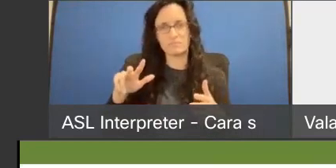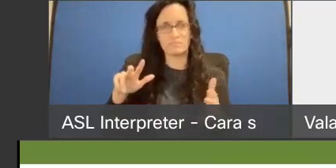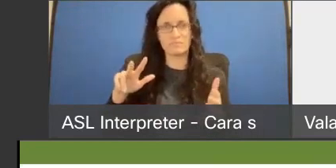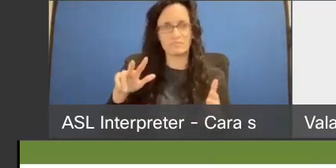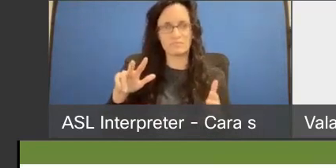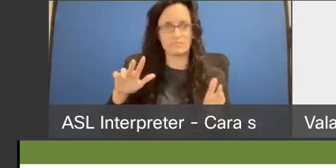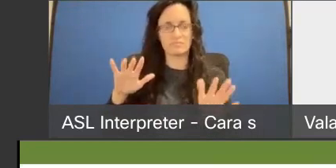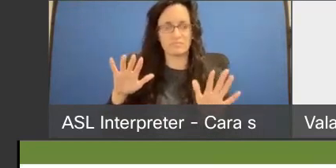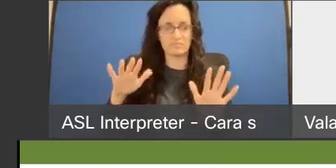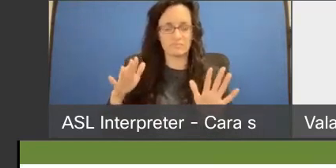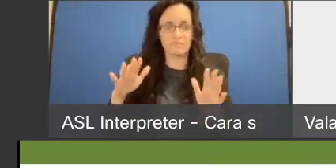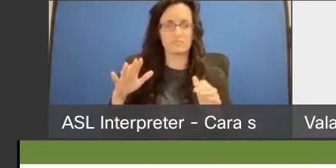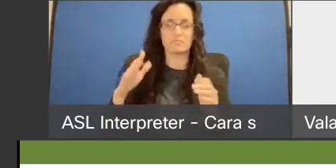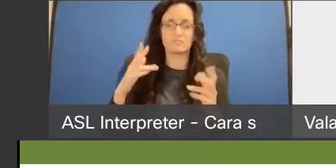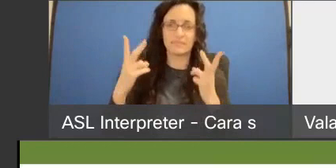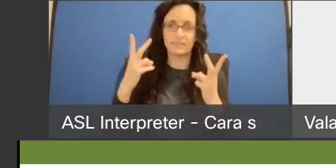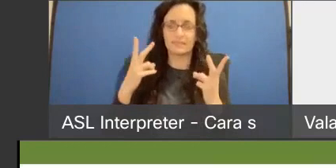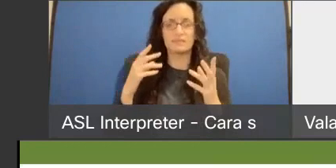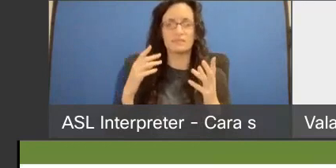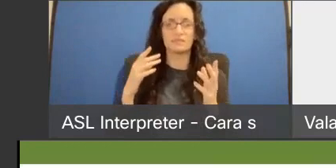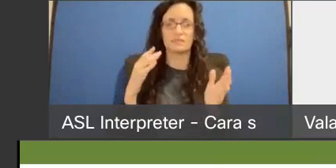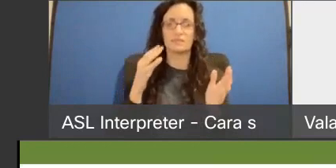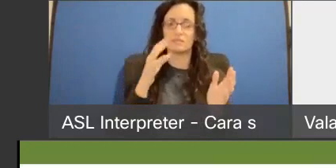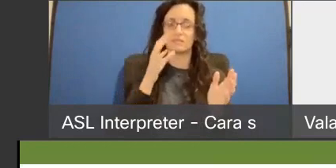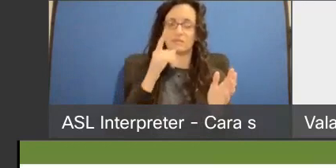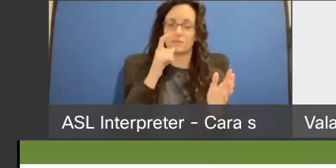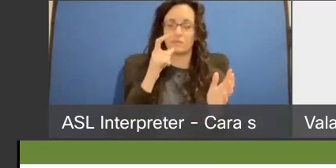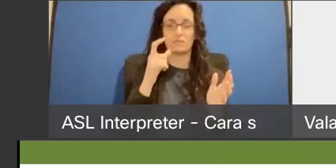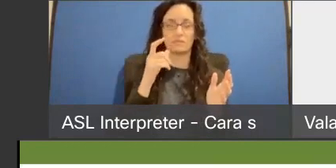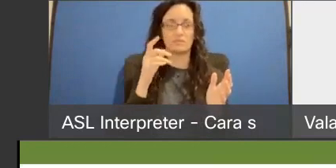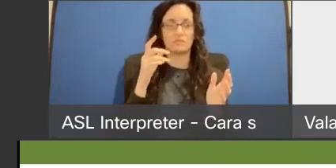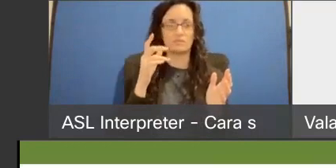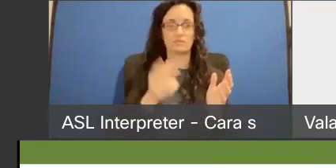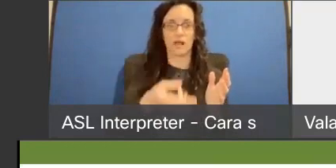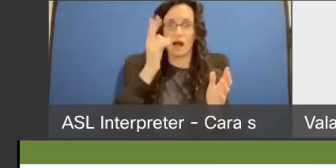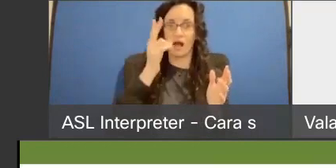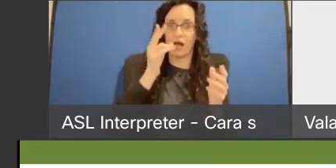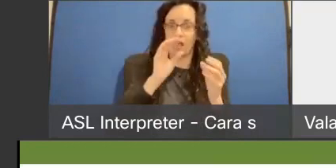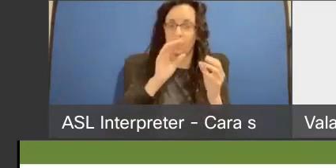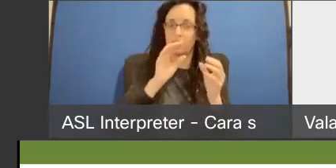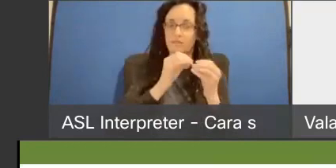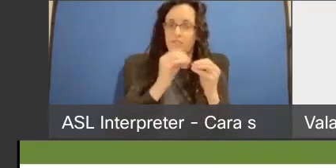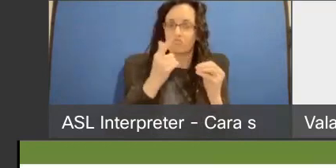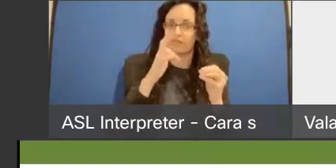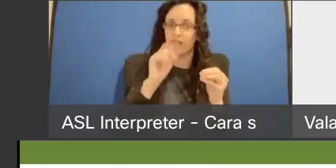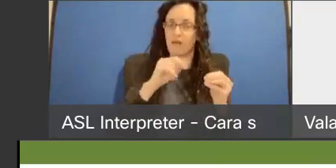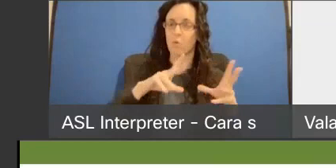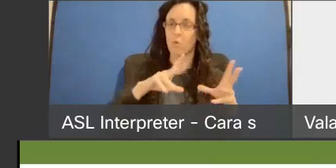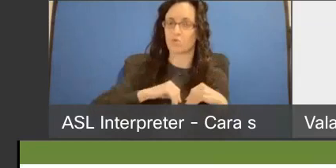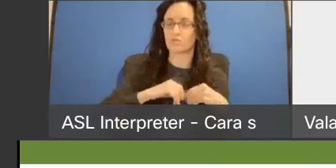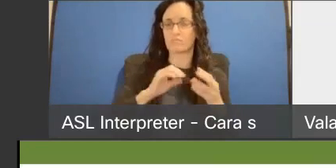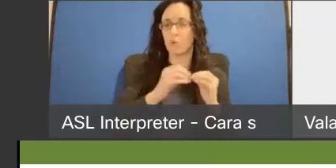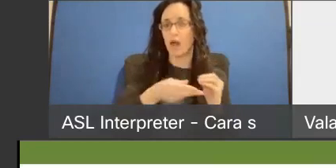suicide deaths. Well, the states that have the high gun ownership rates have the higher number, the 14,000 there. But the non-firearm suicide deaths, the